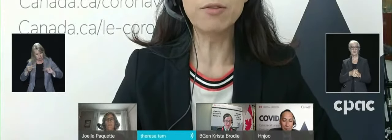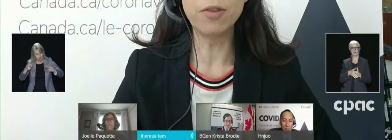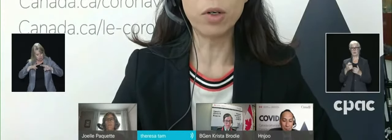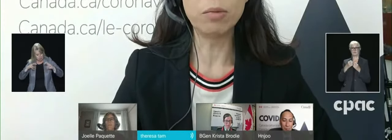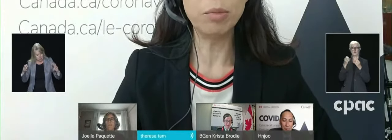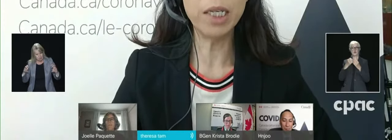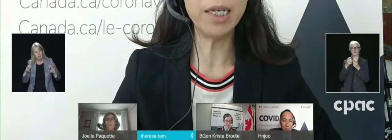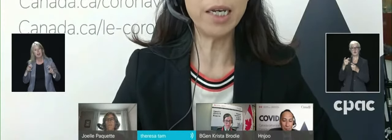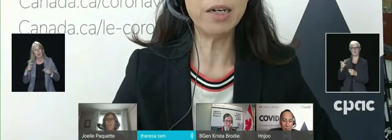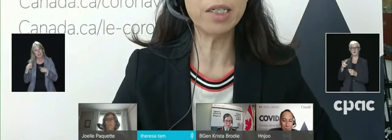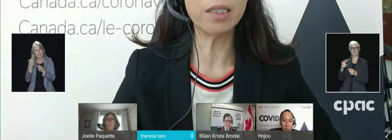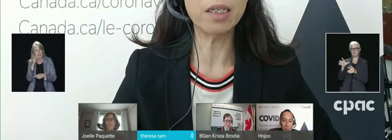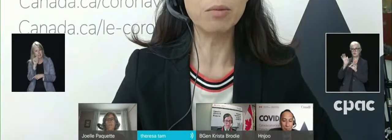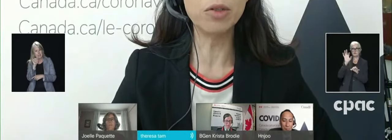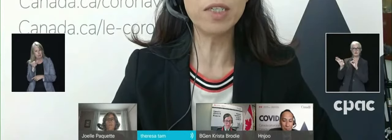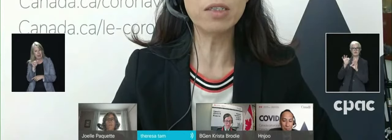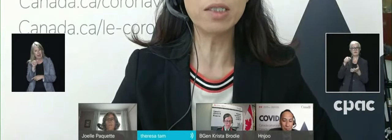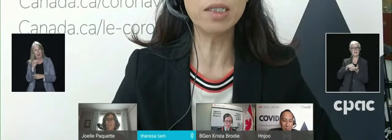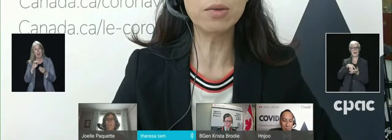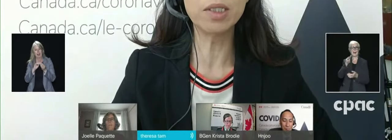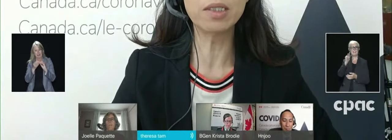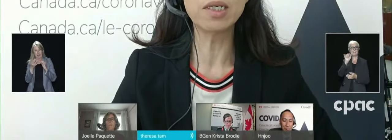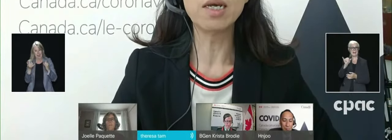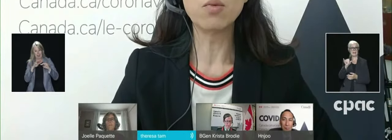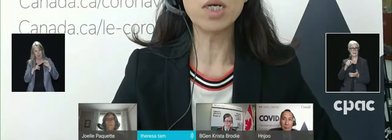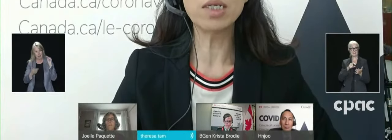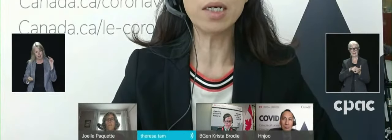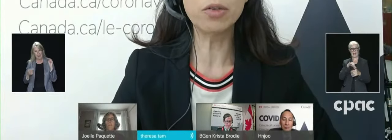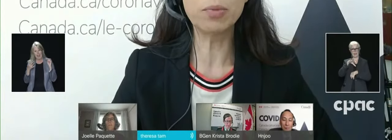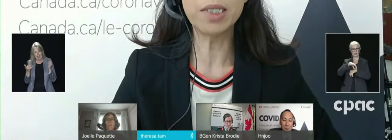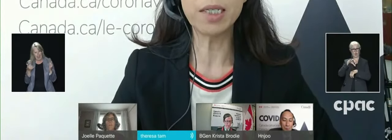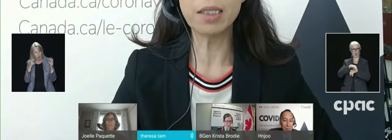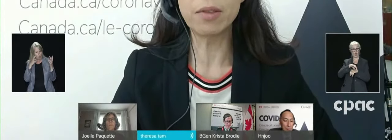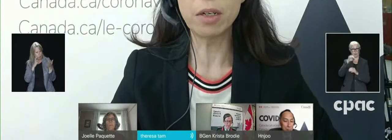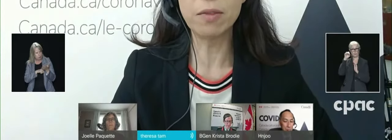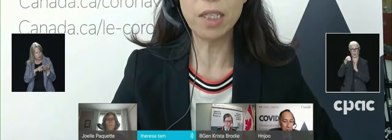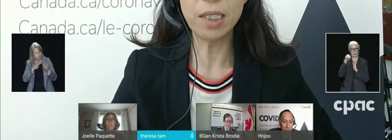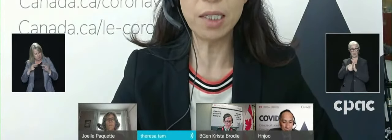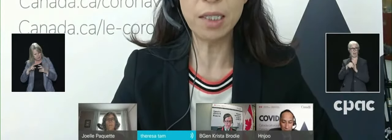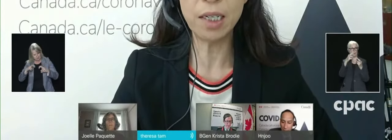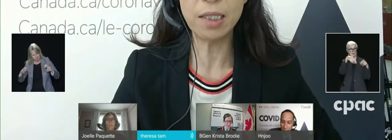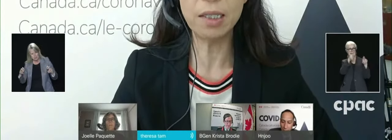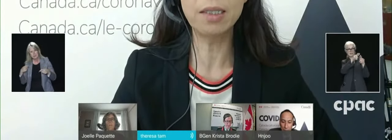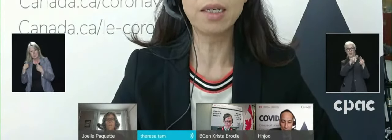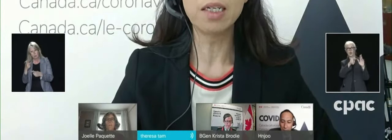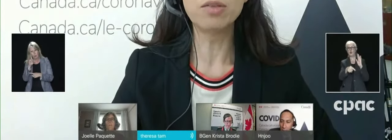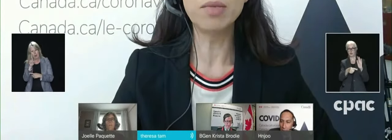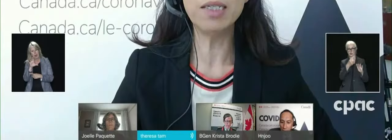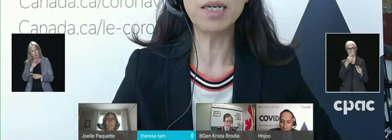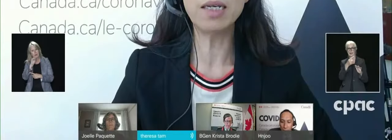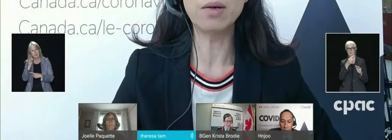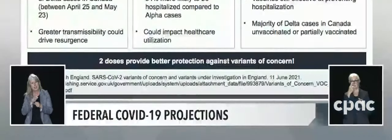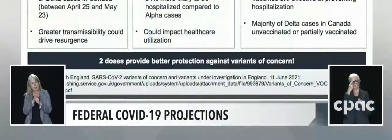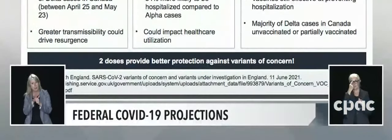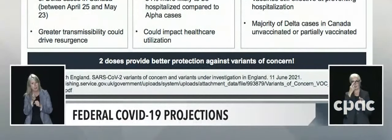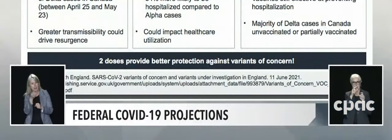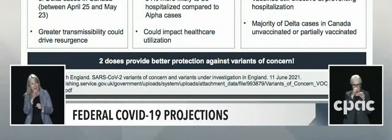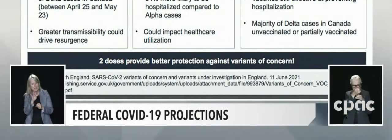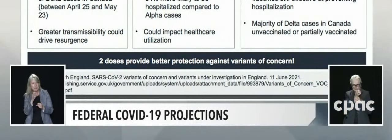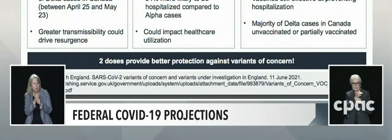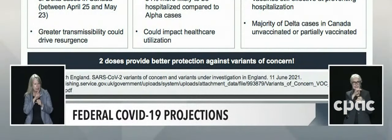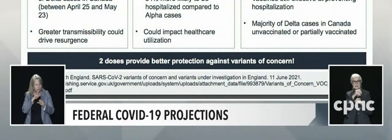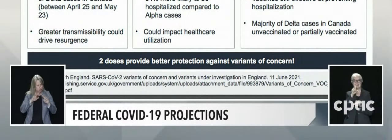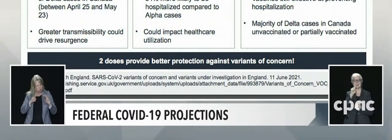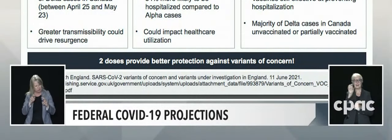case numbers fall, many areas are moving to sequence 100% of COVID-19 cases to maintain awareness